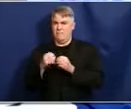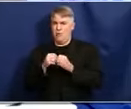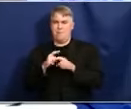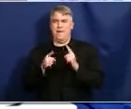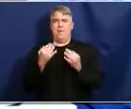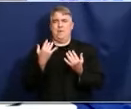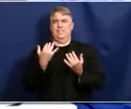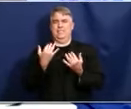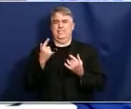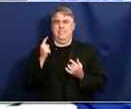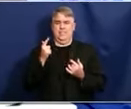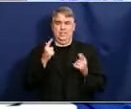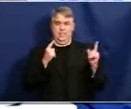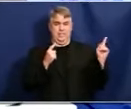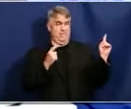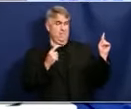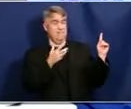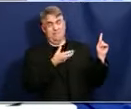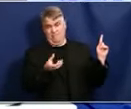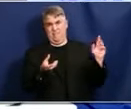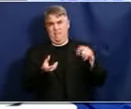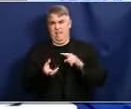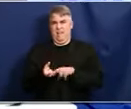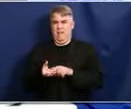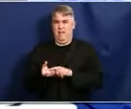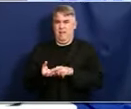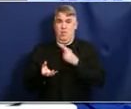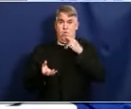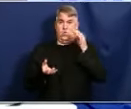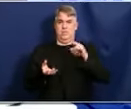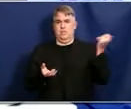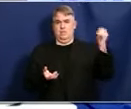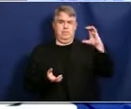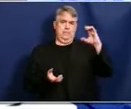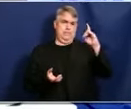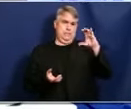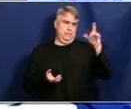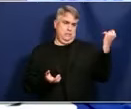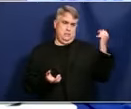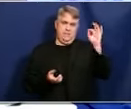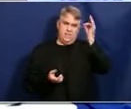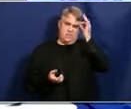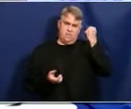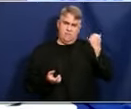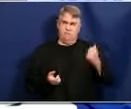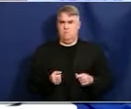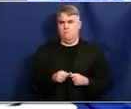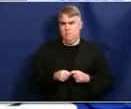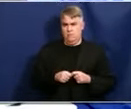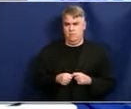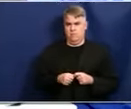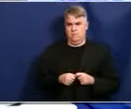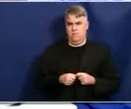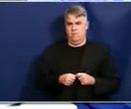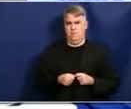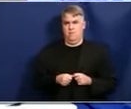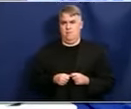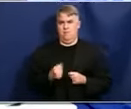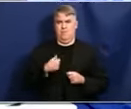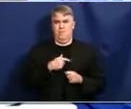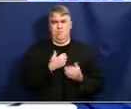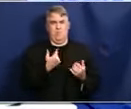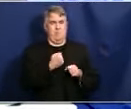those categories have been determined by the CDC, and we want to make sure that